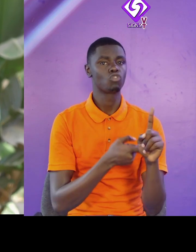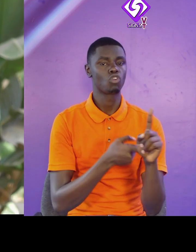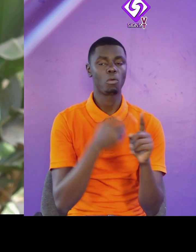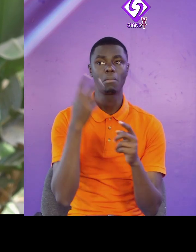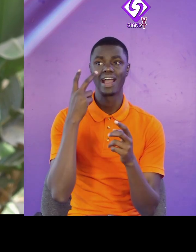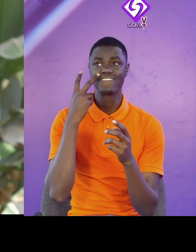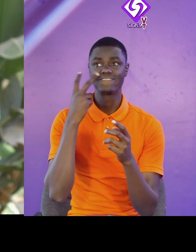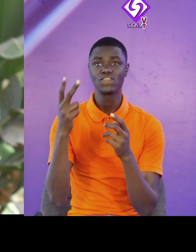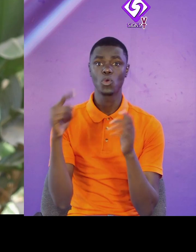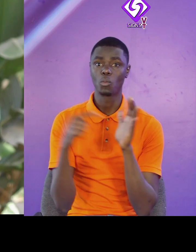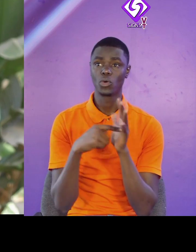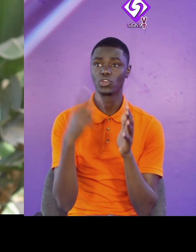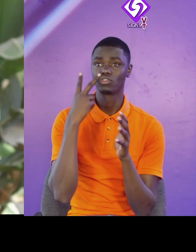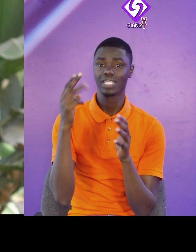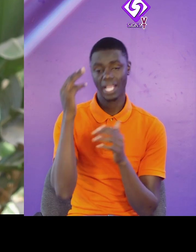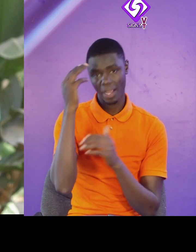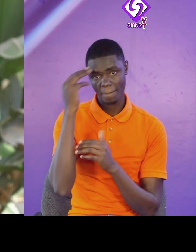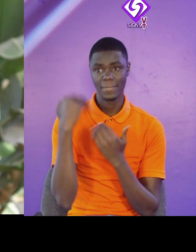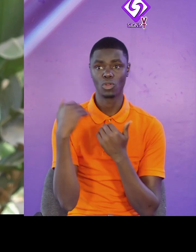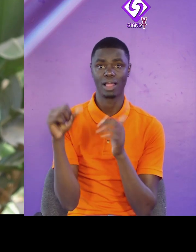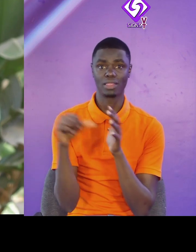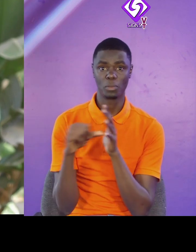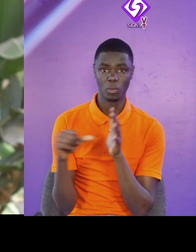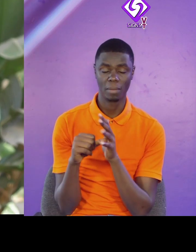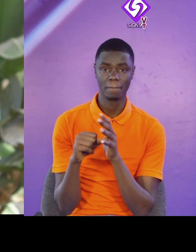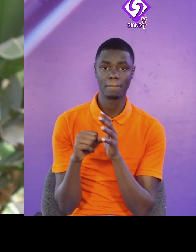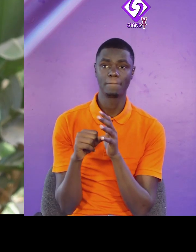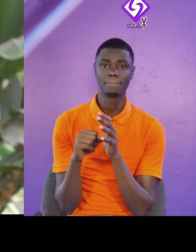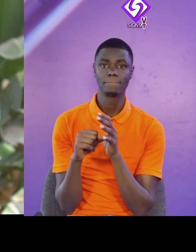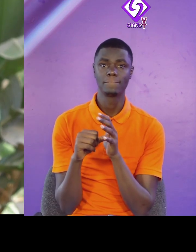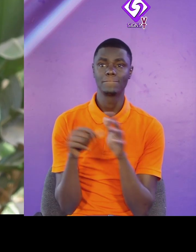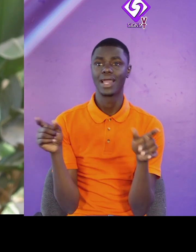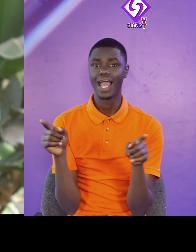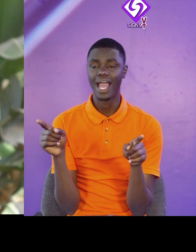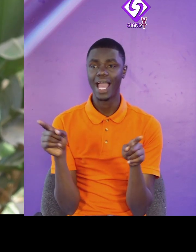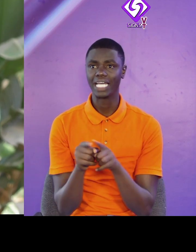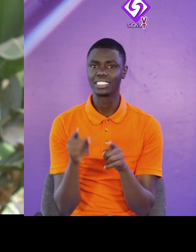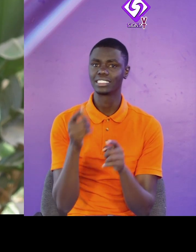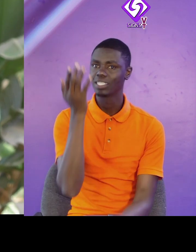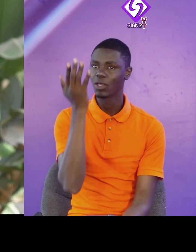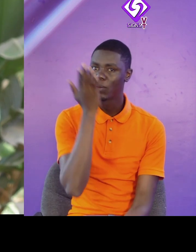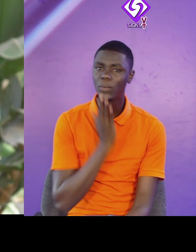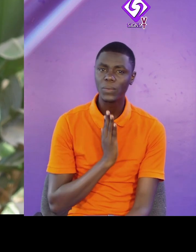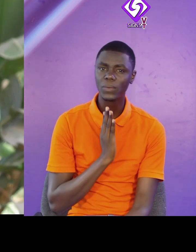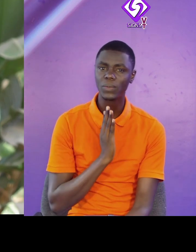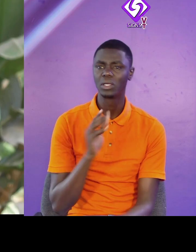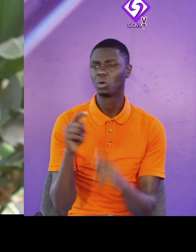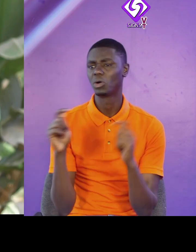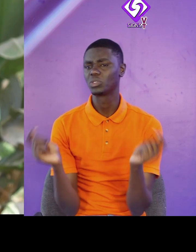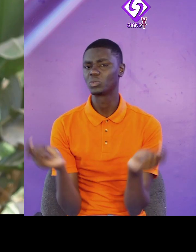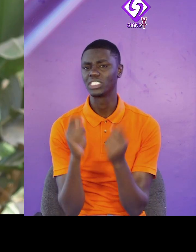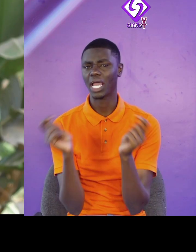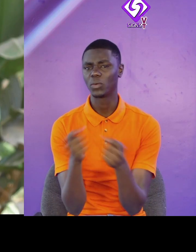of seeing mental health problems as either being bewitched or something